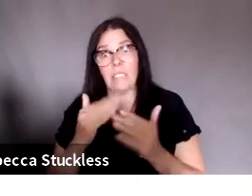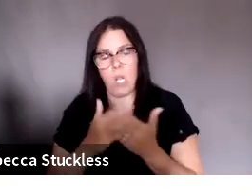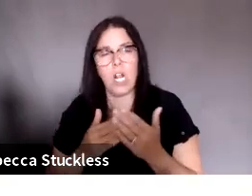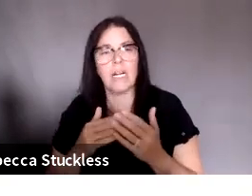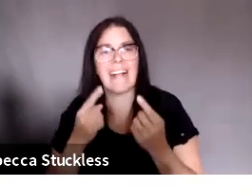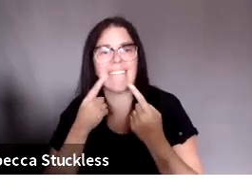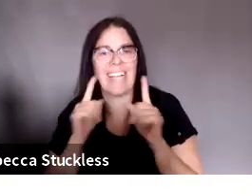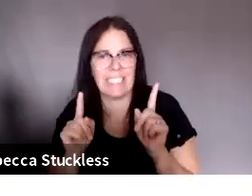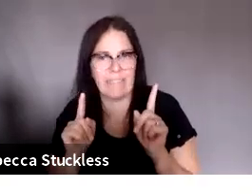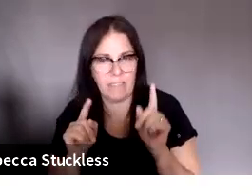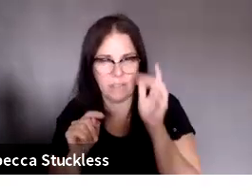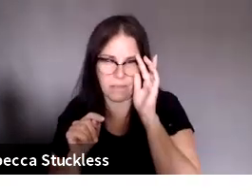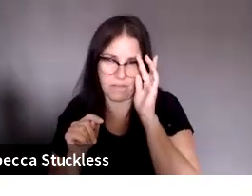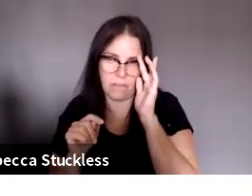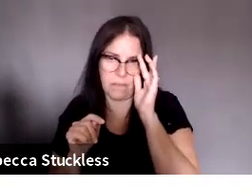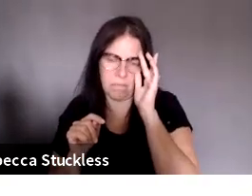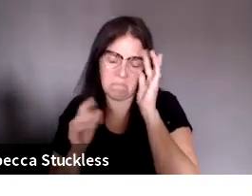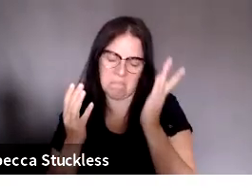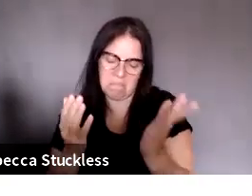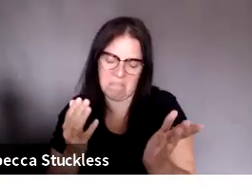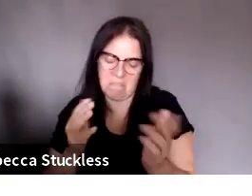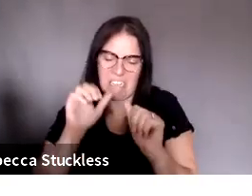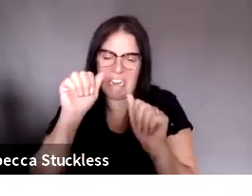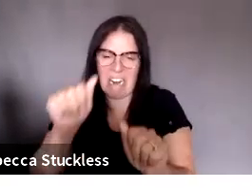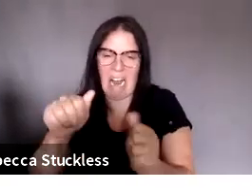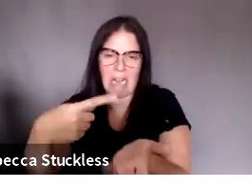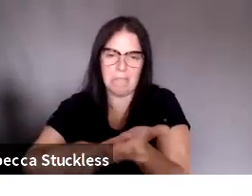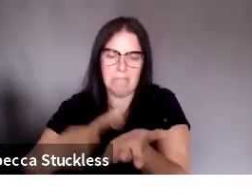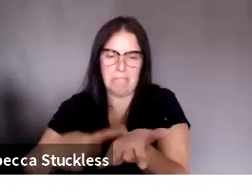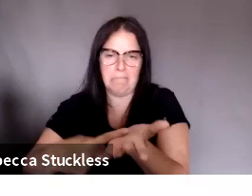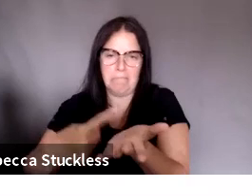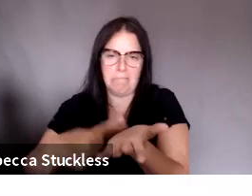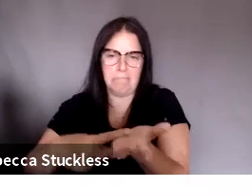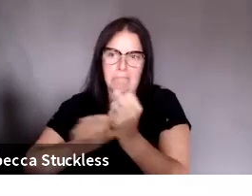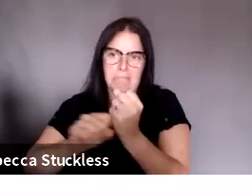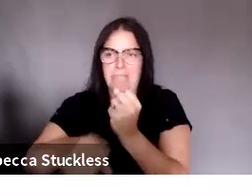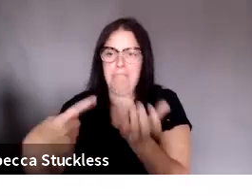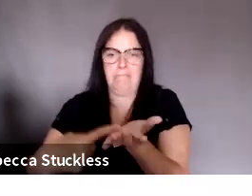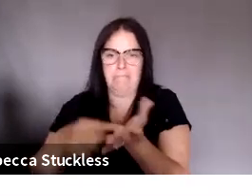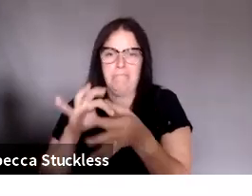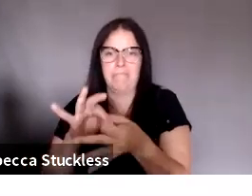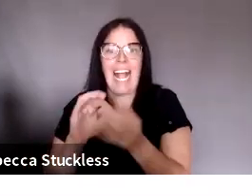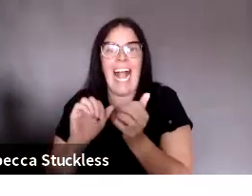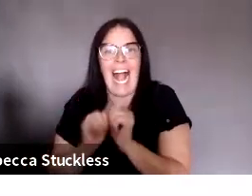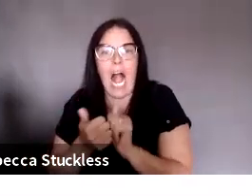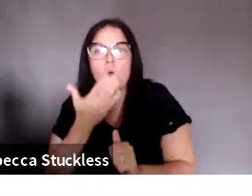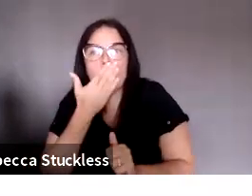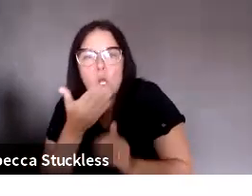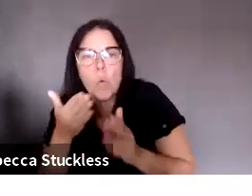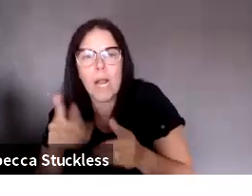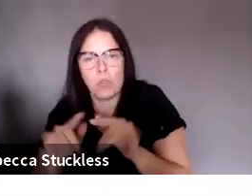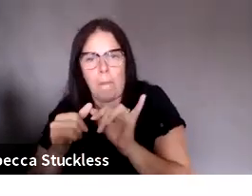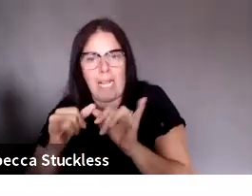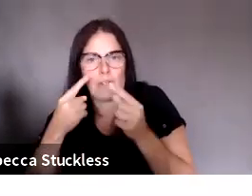about other ways to measure effectiveness that are meaningful for our programs and our learners. These 4 items are the way the